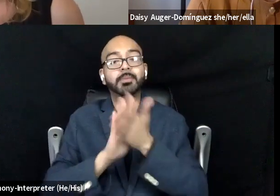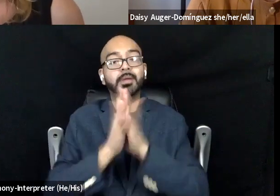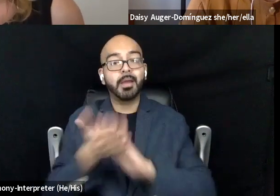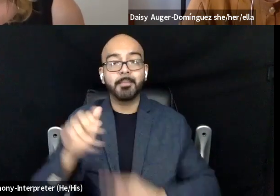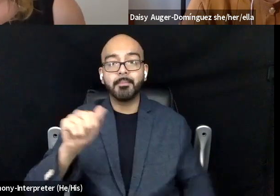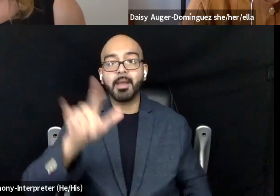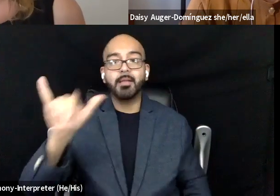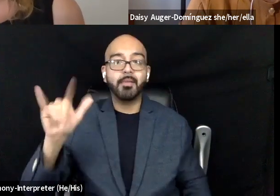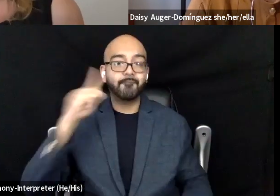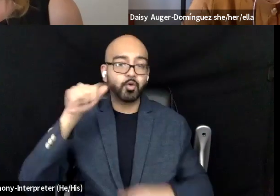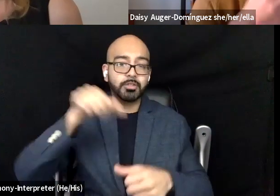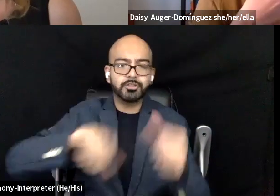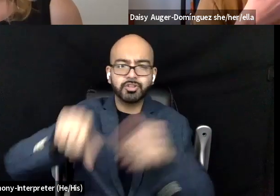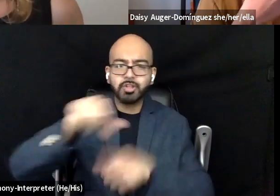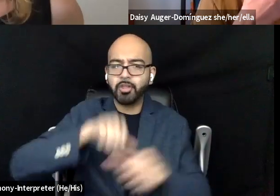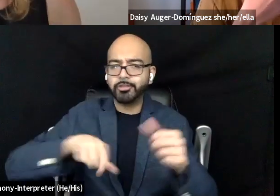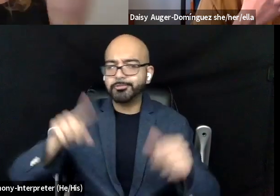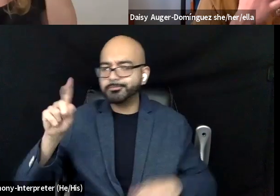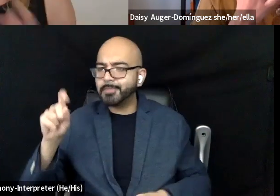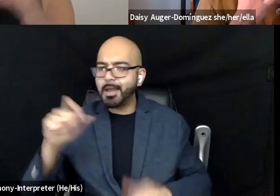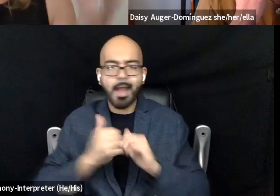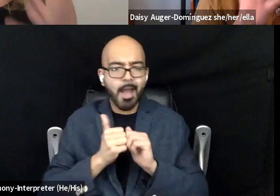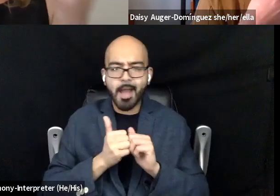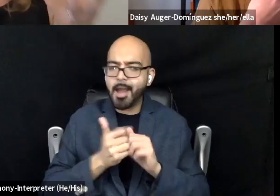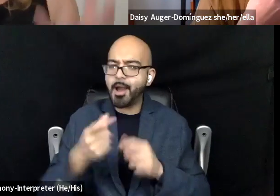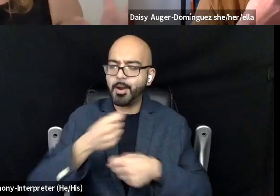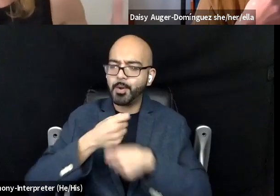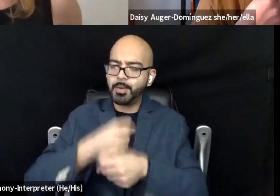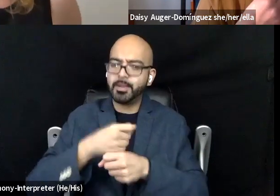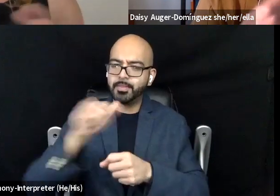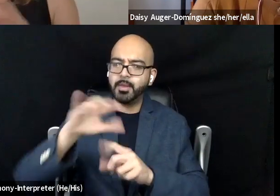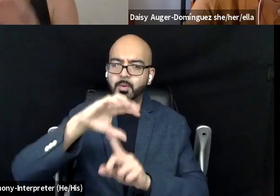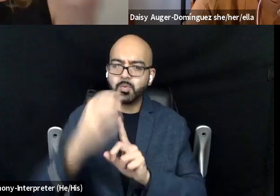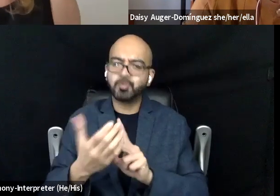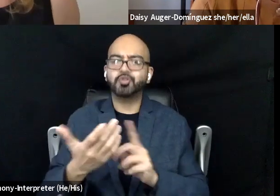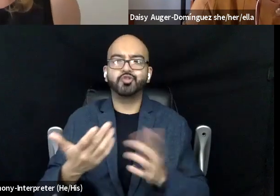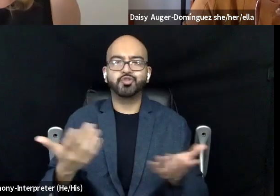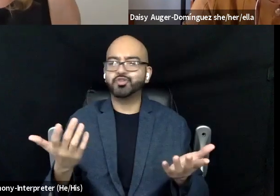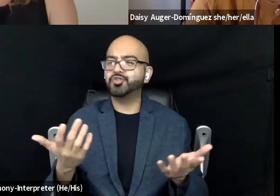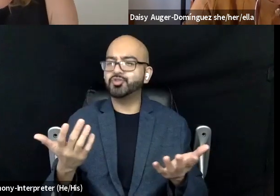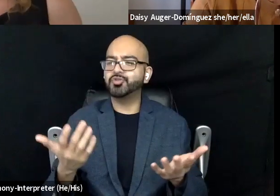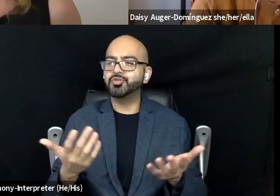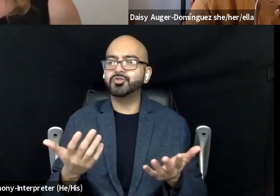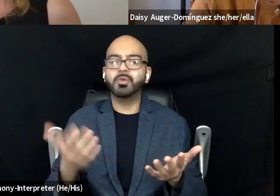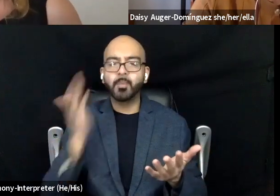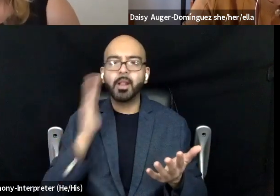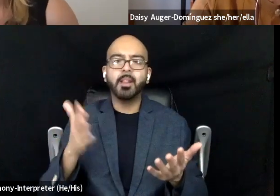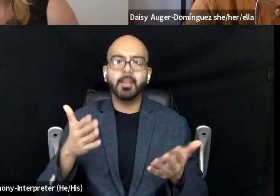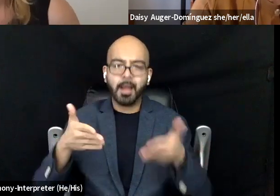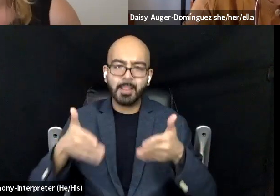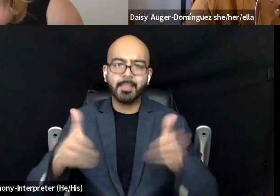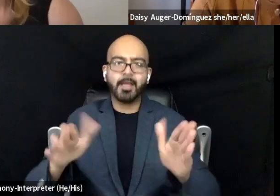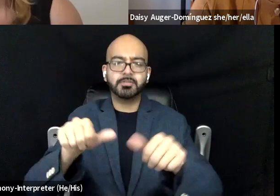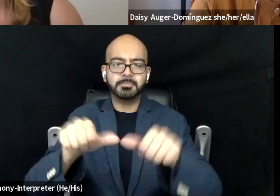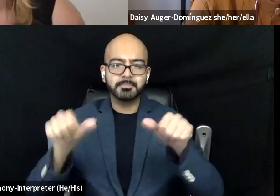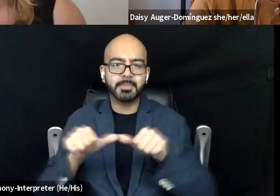that way? That, you know, how do you create that culture that really opens up space for people to step in and be allies